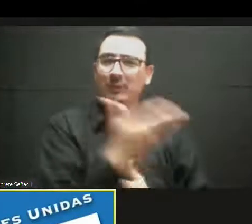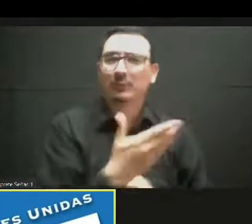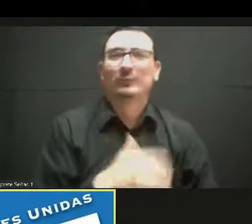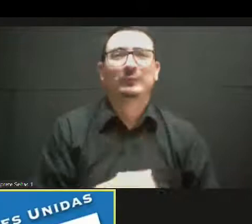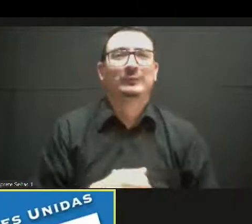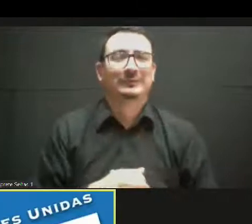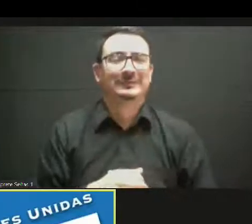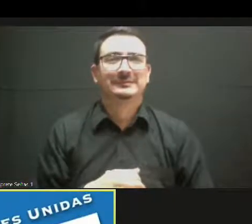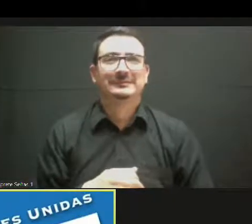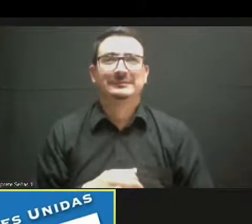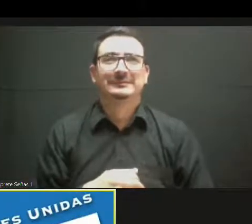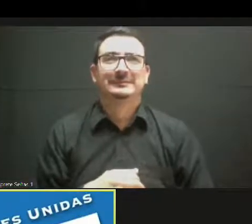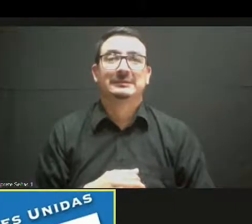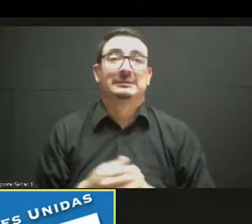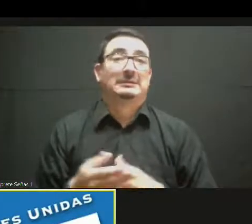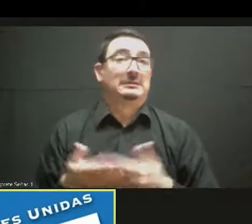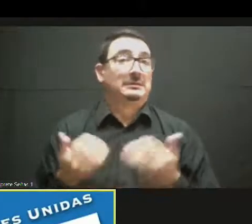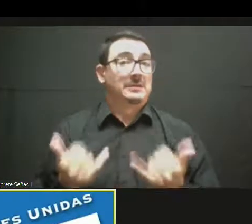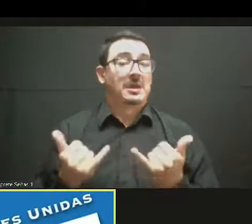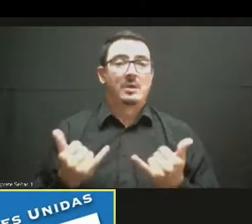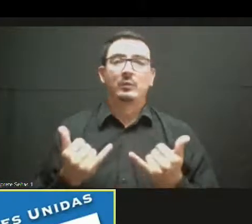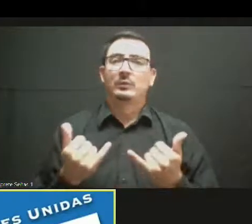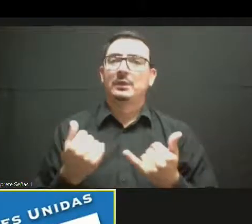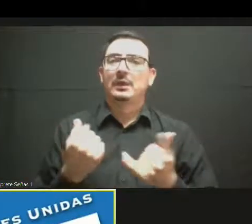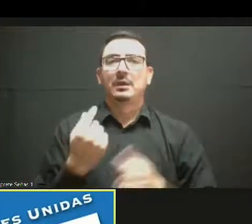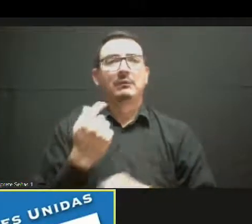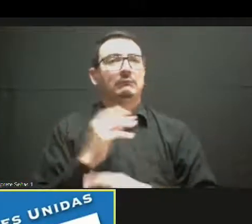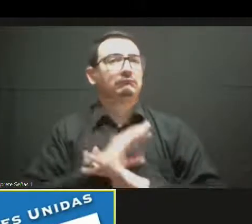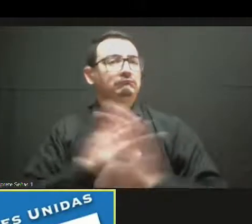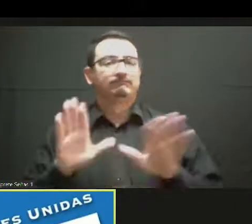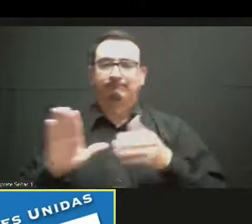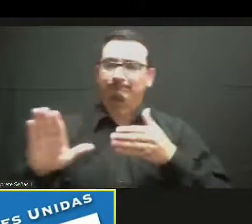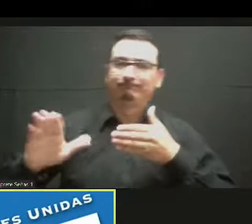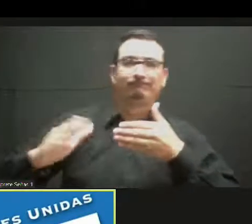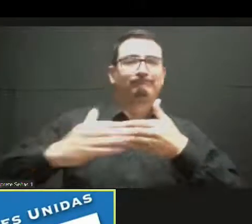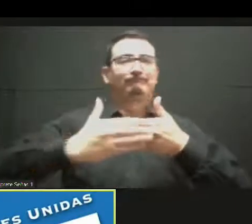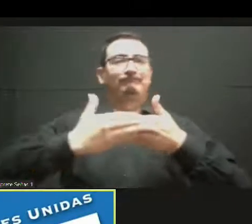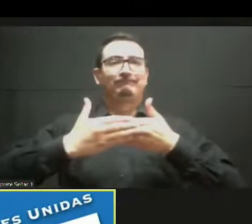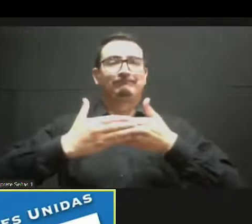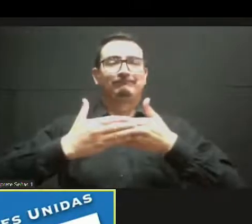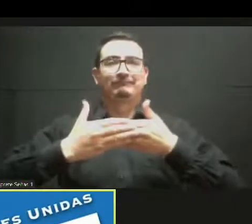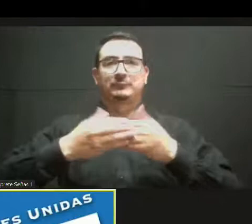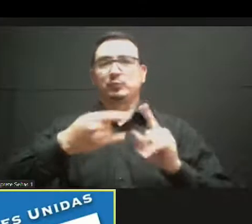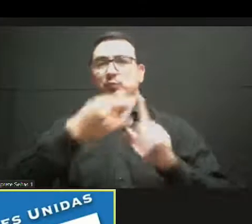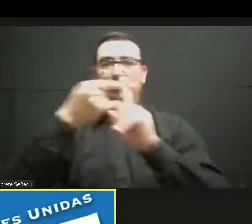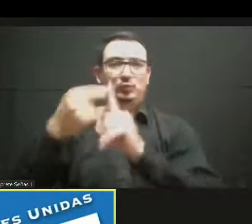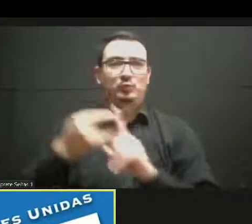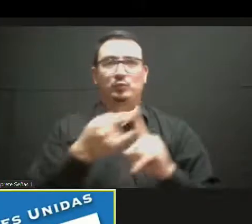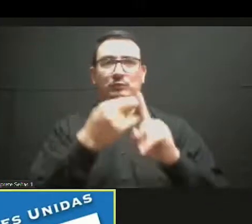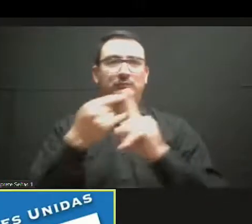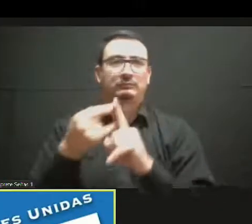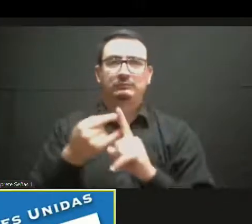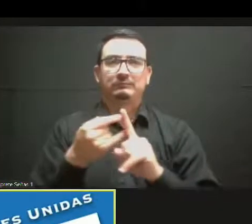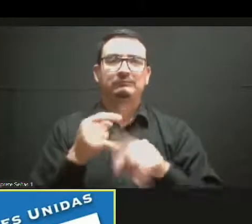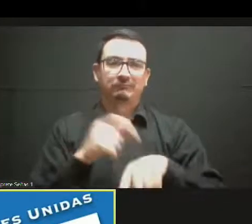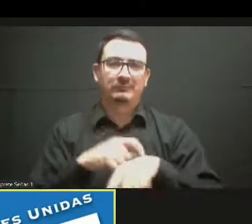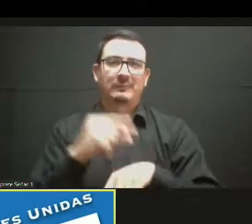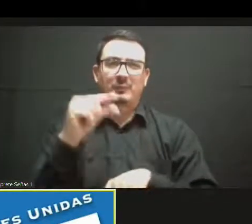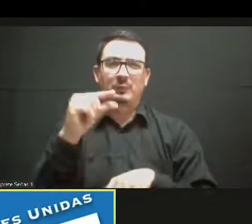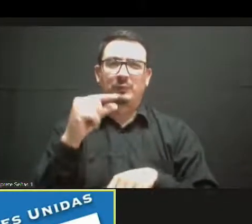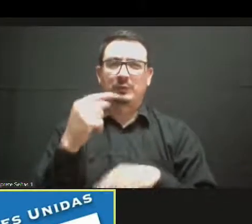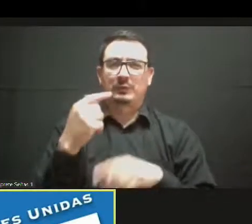this webinar, we are still within time. I would just address some closing remarks on the